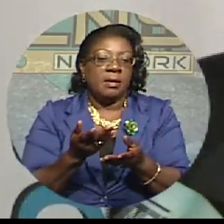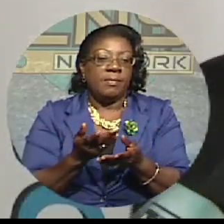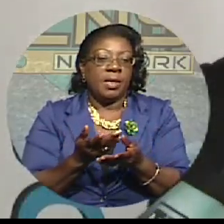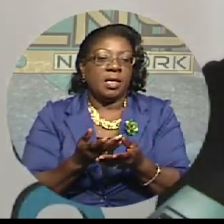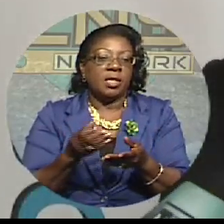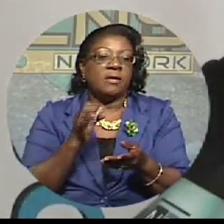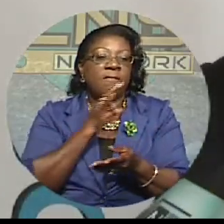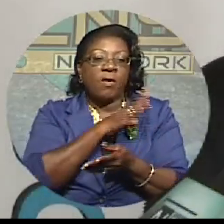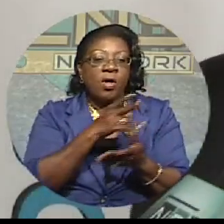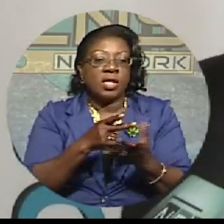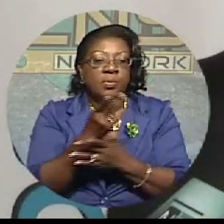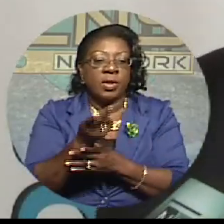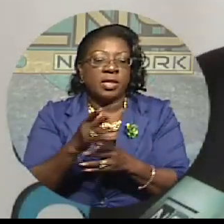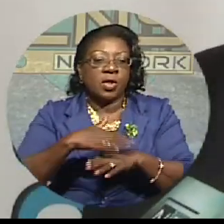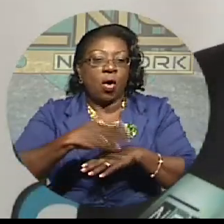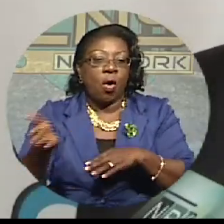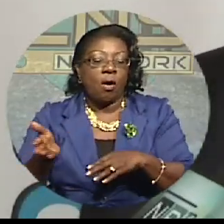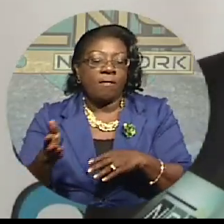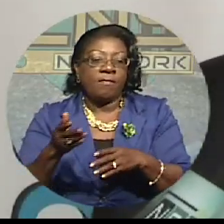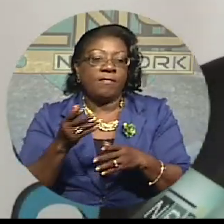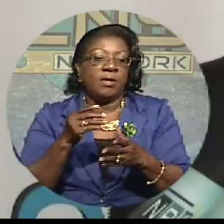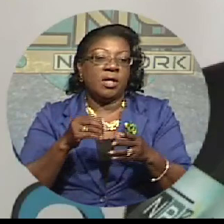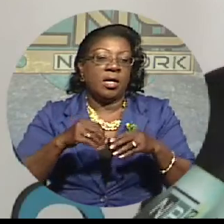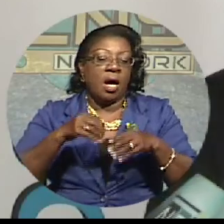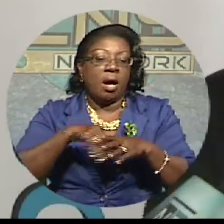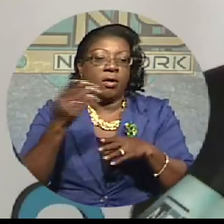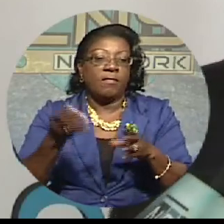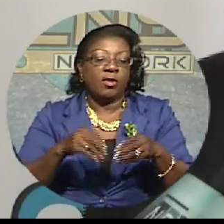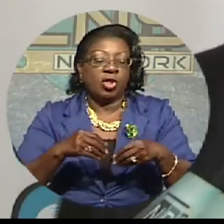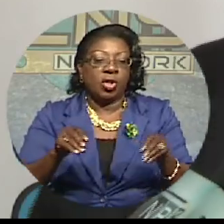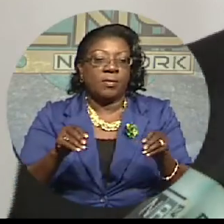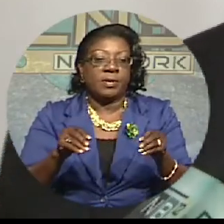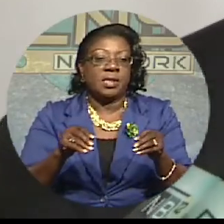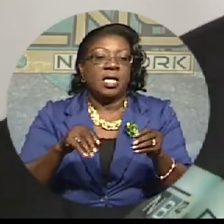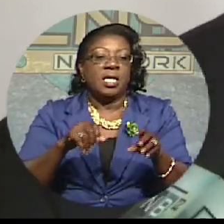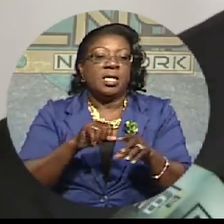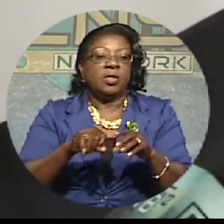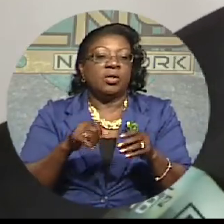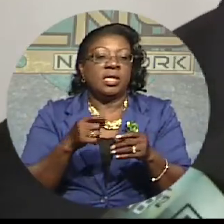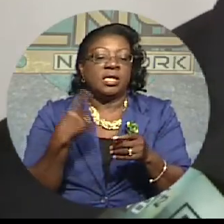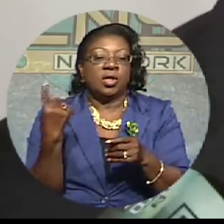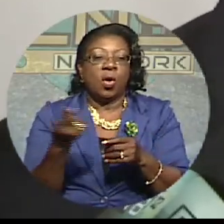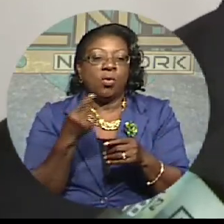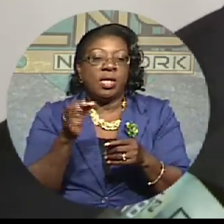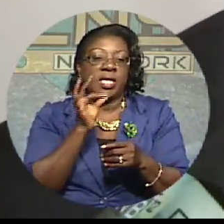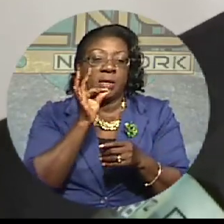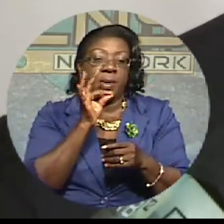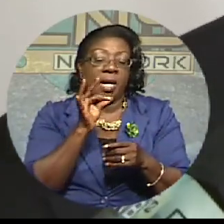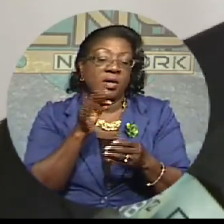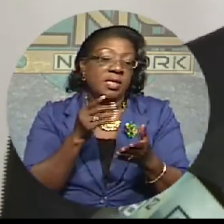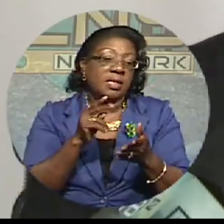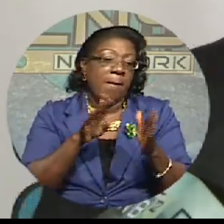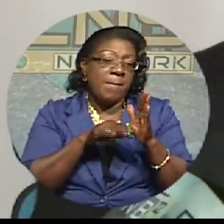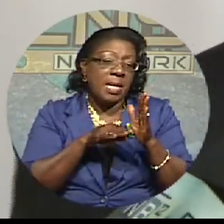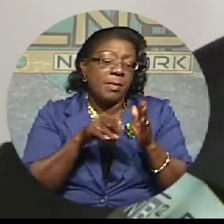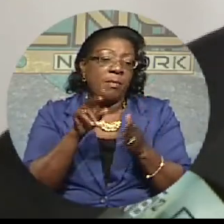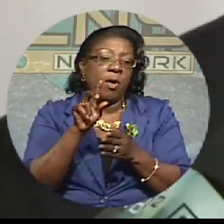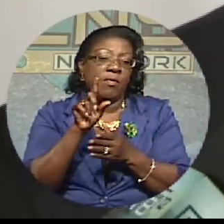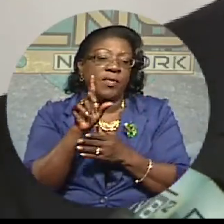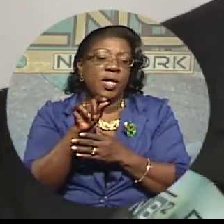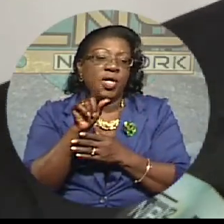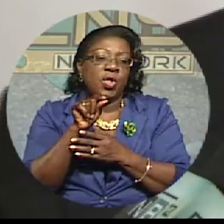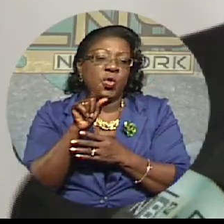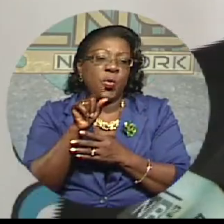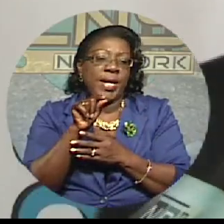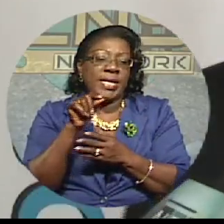products are off the streets. And that's a very important component as well. So just in tobacco, it's a minimum of 20 million per year,